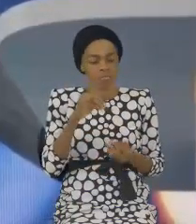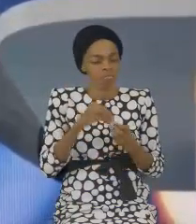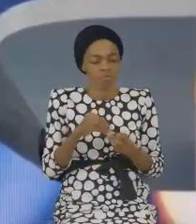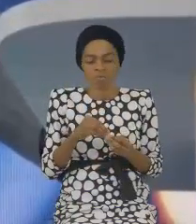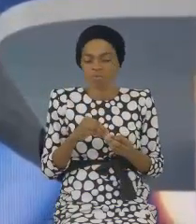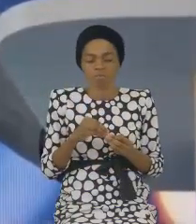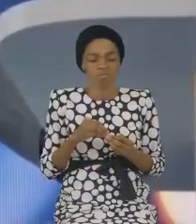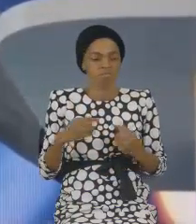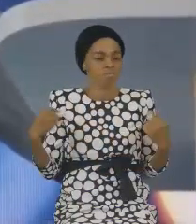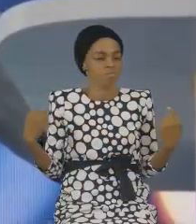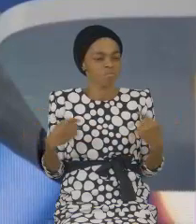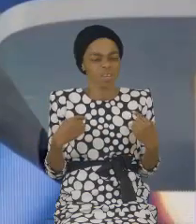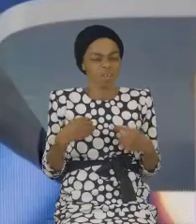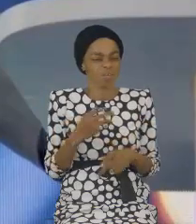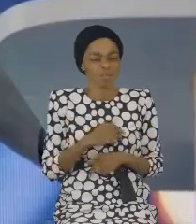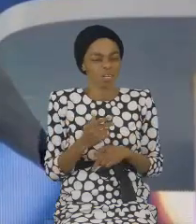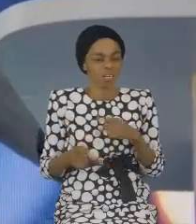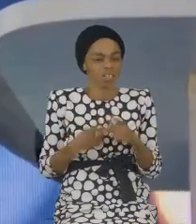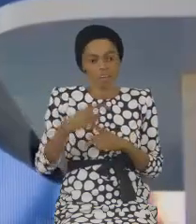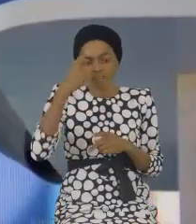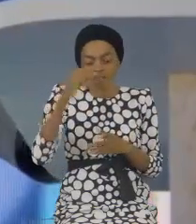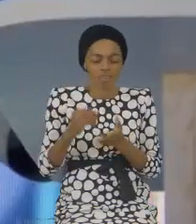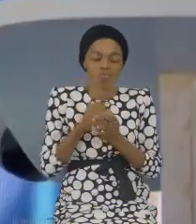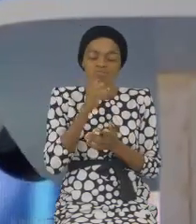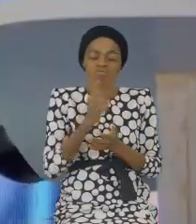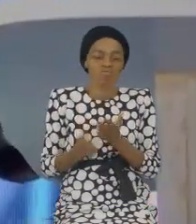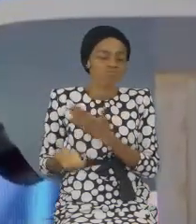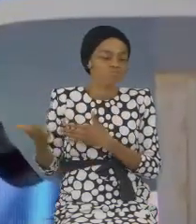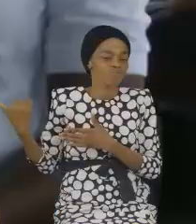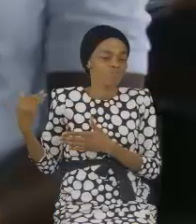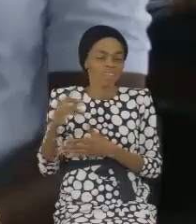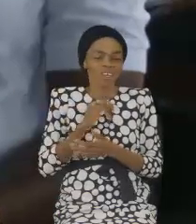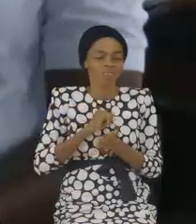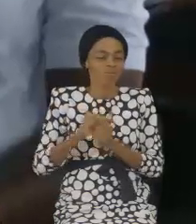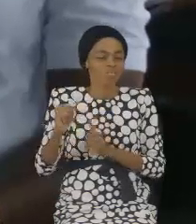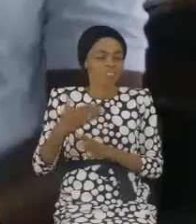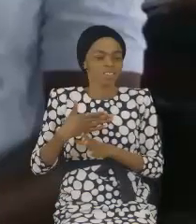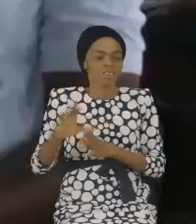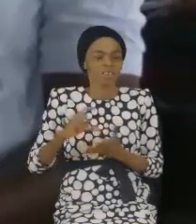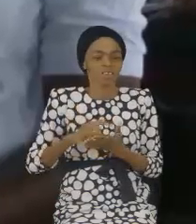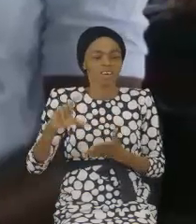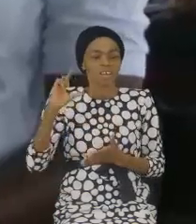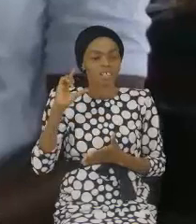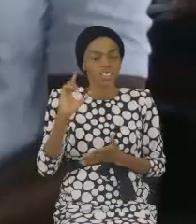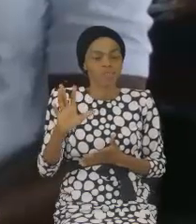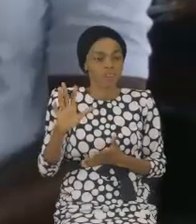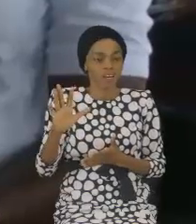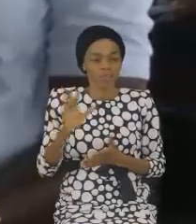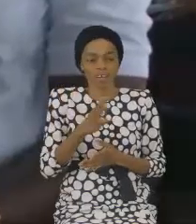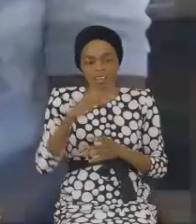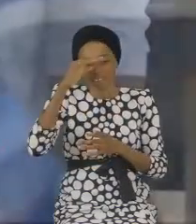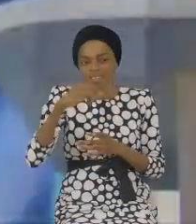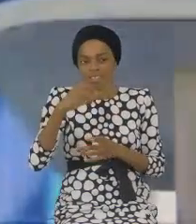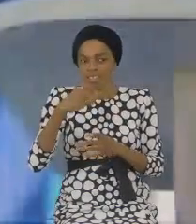any more pain of any kind, for the former things are passed away." In verse 5, it tells us, "And he